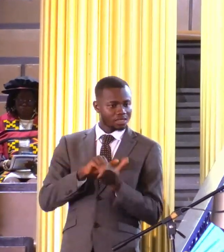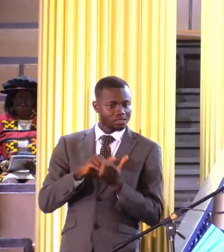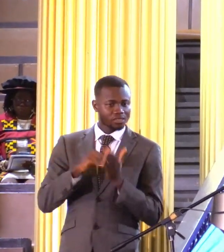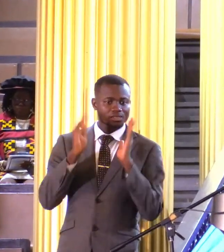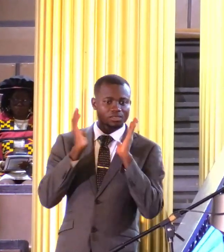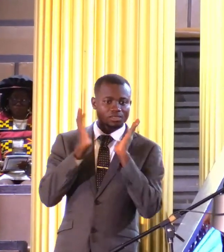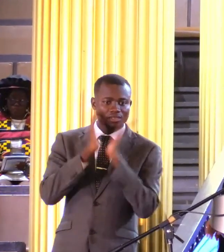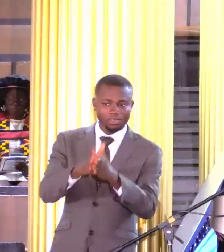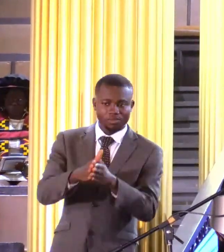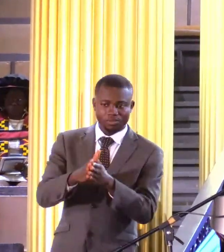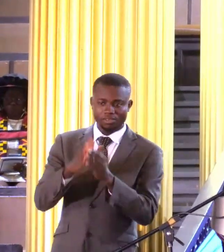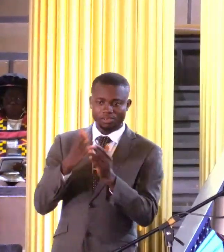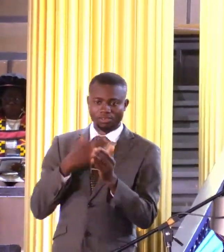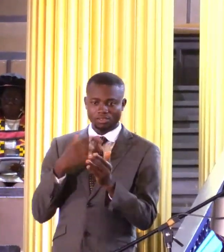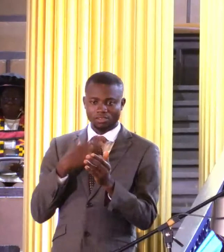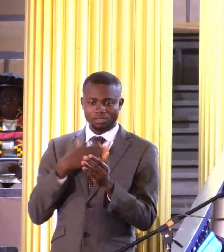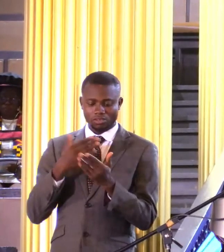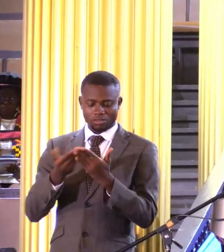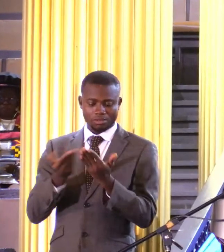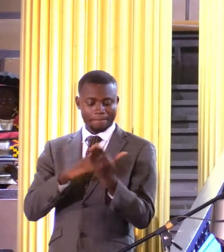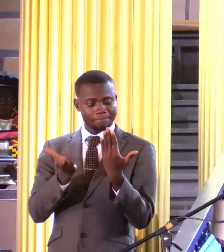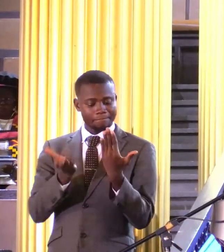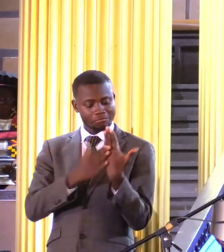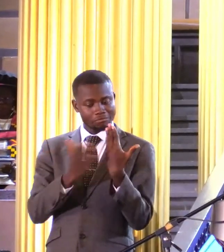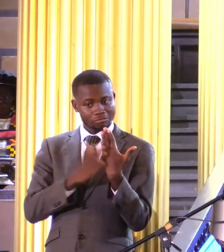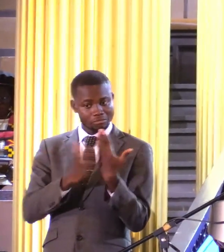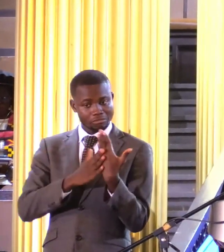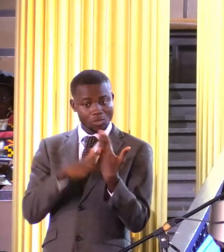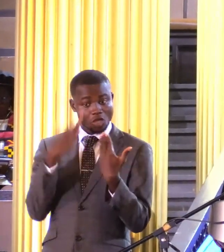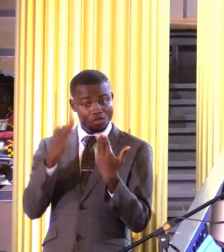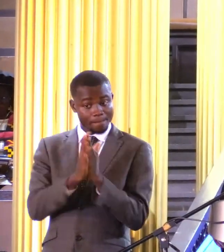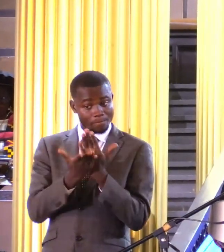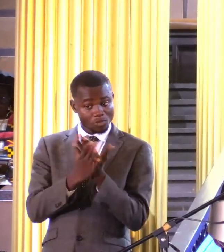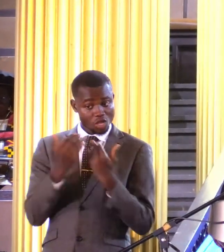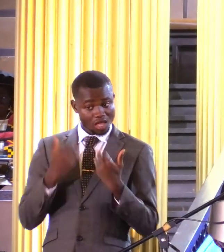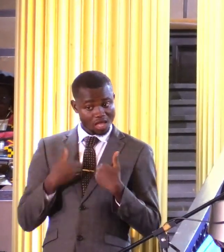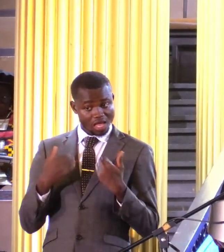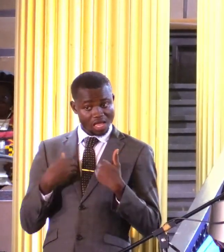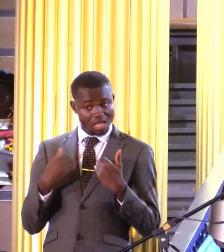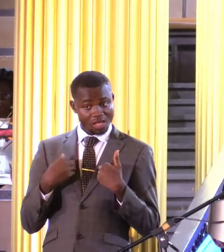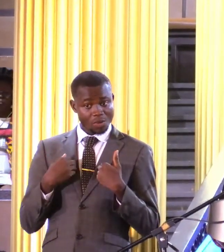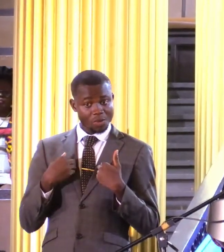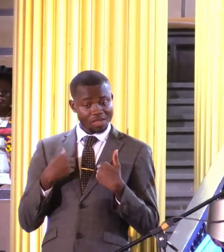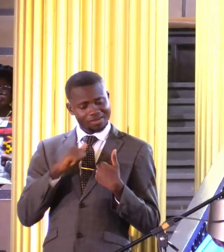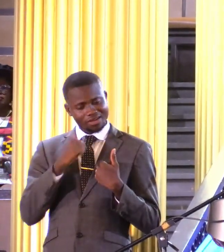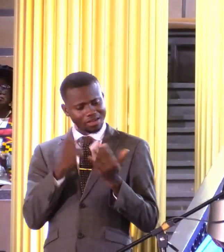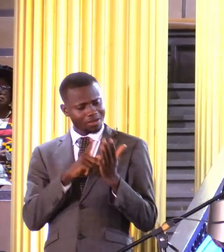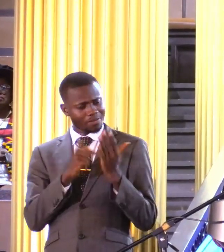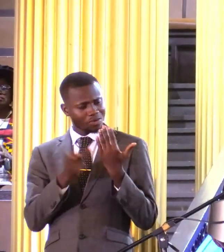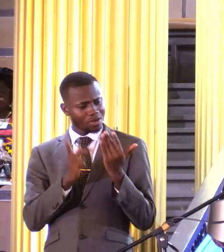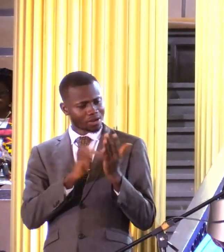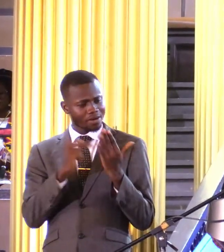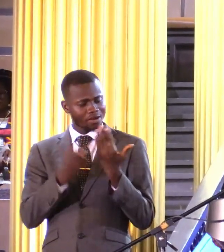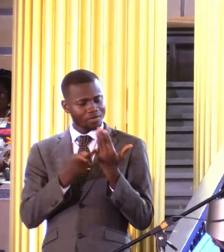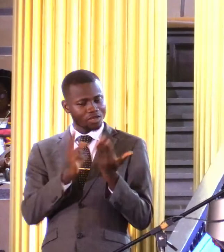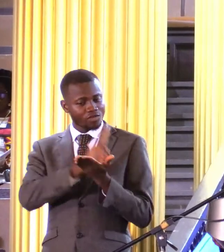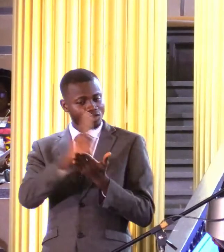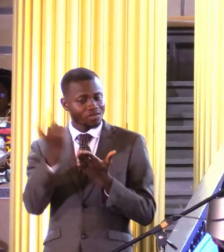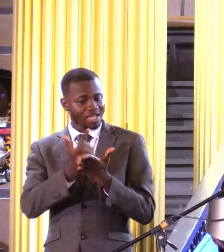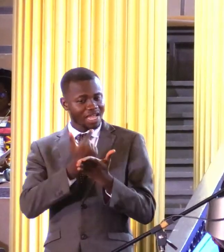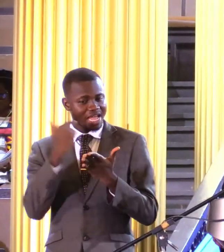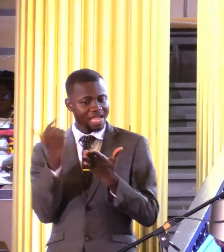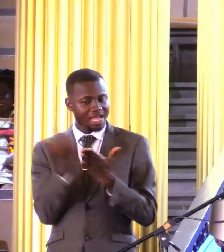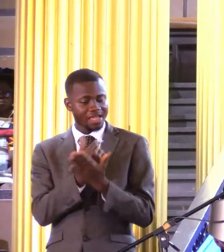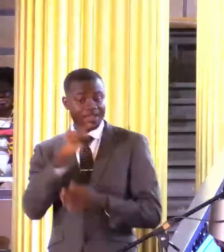to turn with me to the back page of the brochure. We have the upcoming events for the University of Ghana.